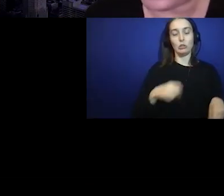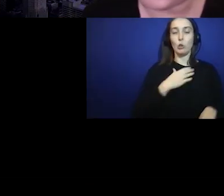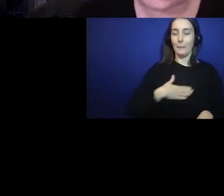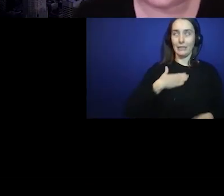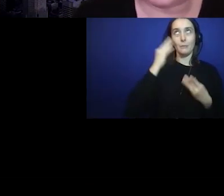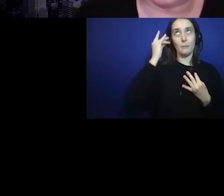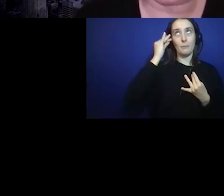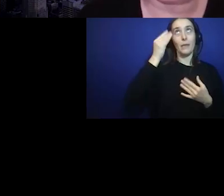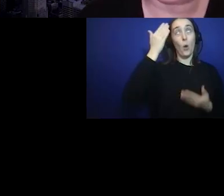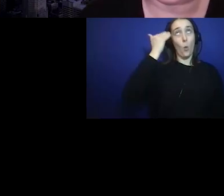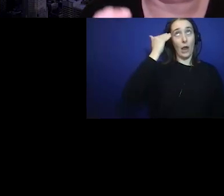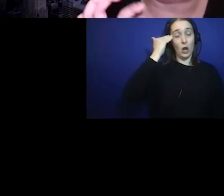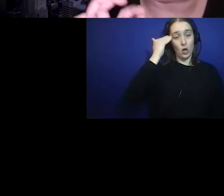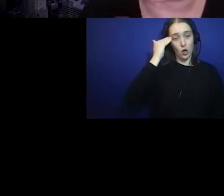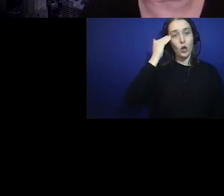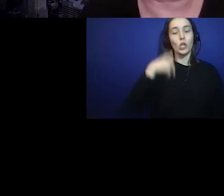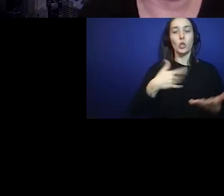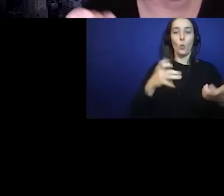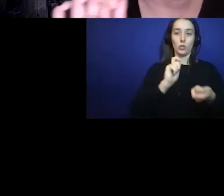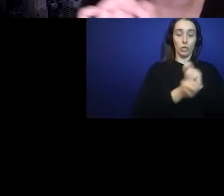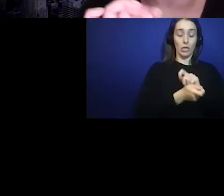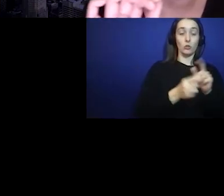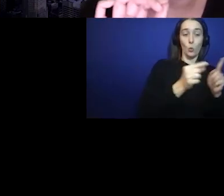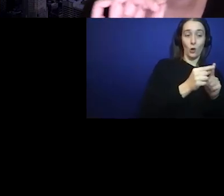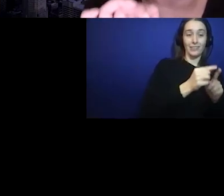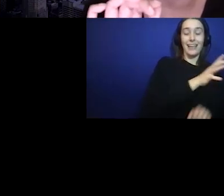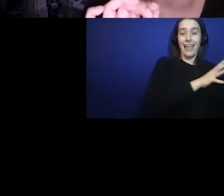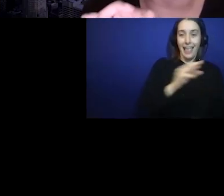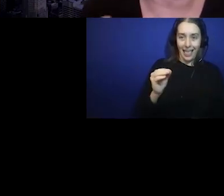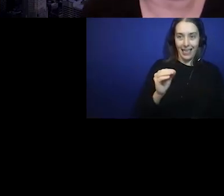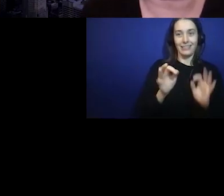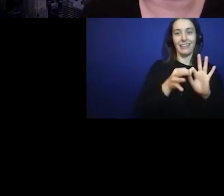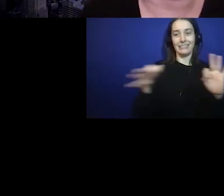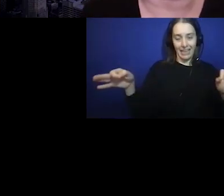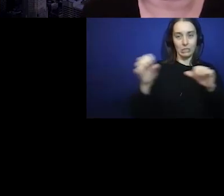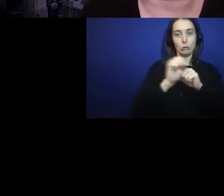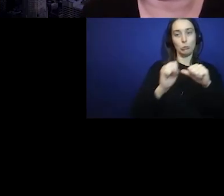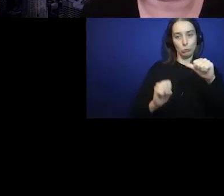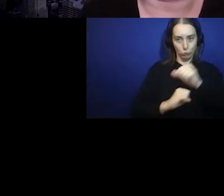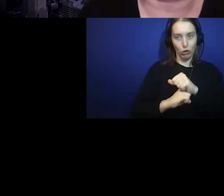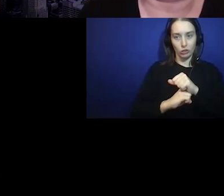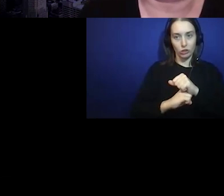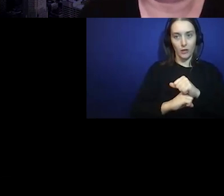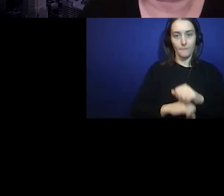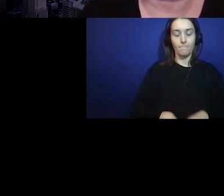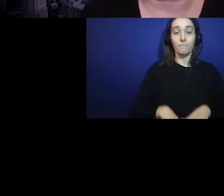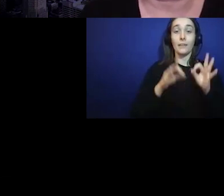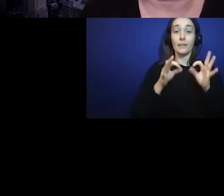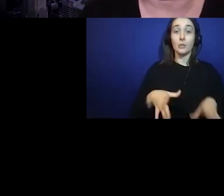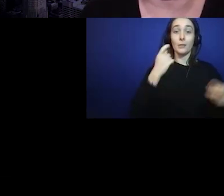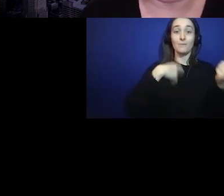very mindful. You want to change both the words, but also the very structure of the sentence.